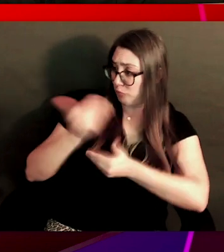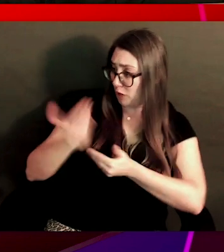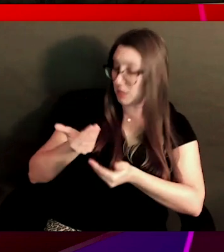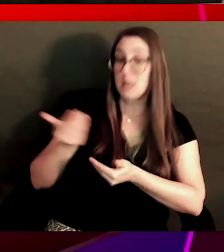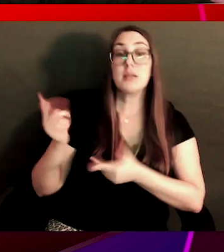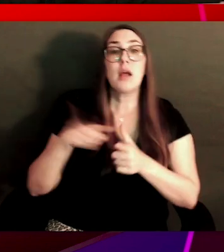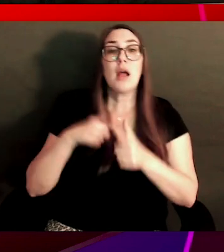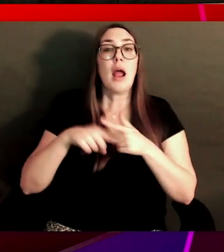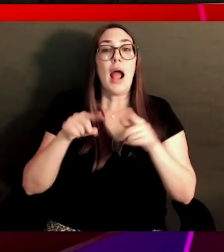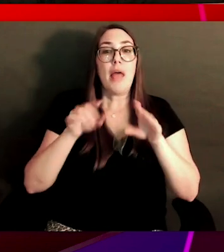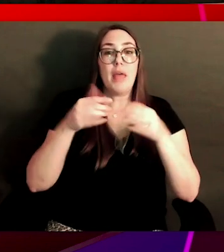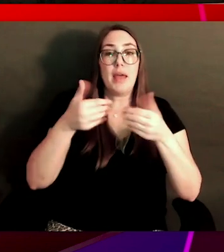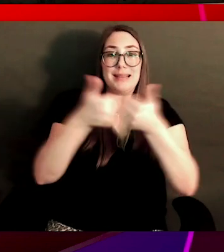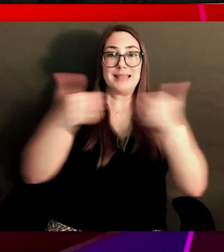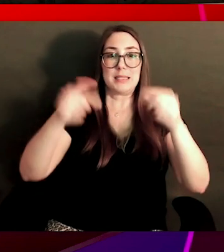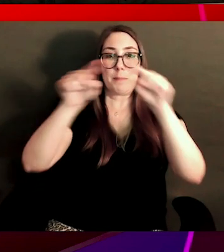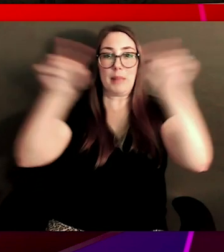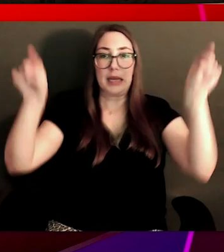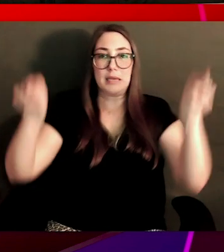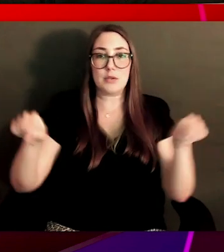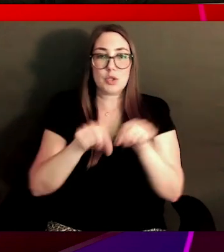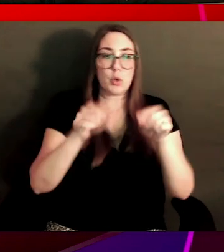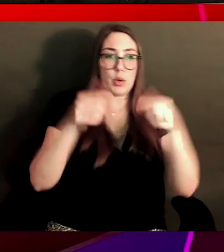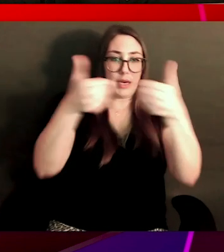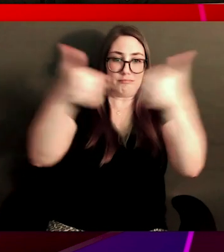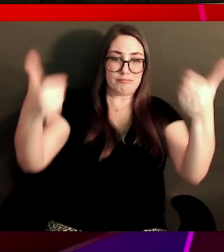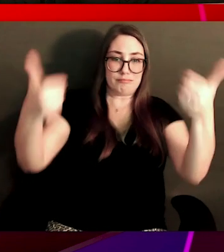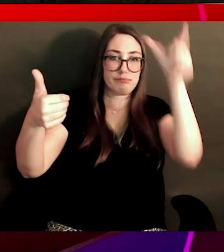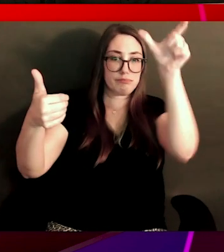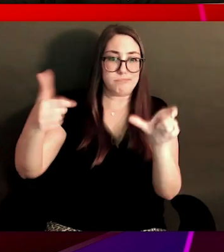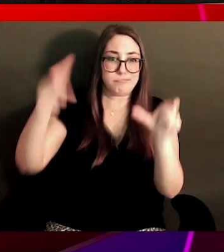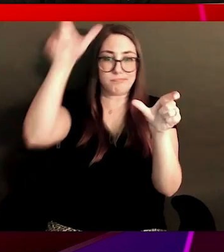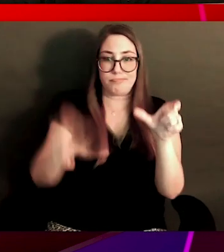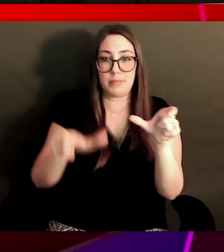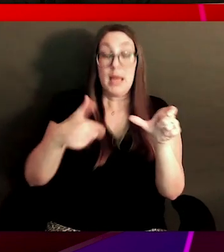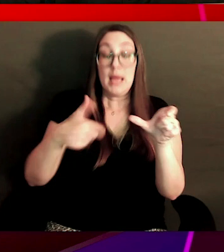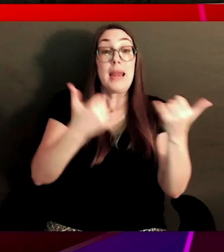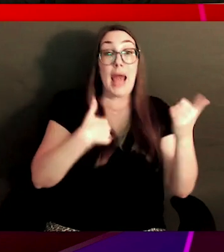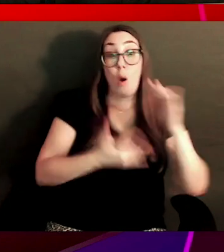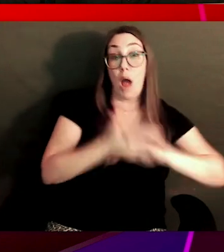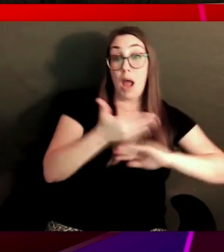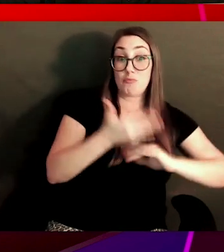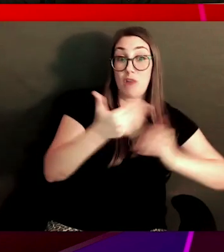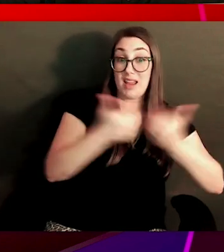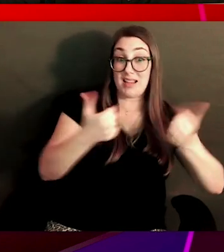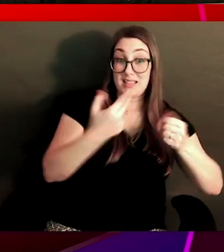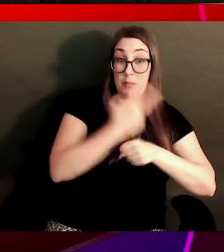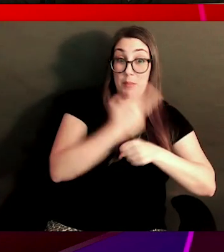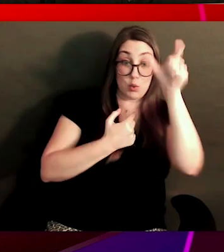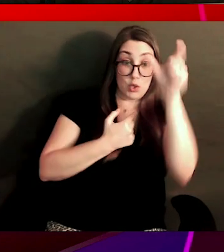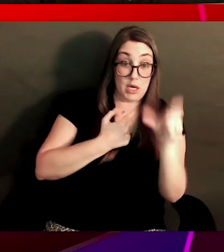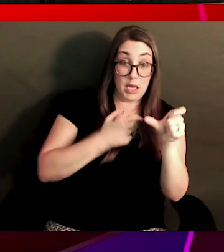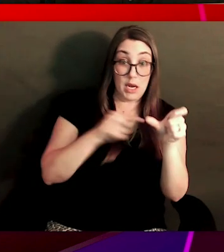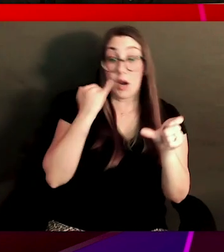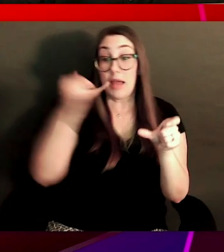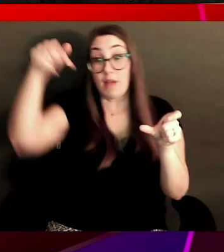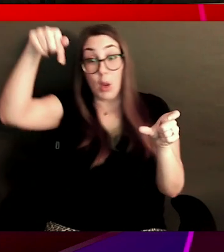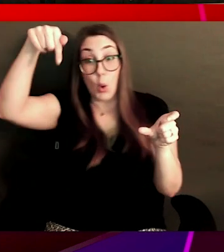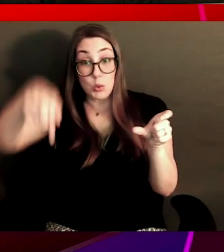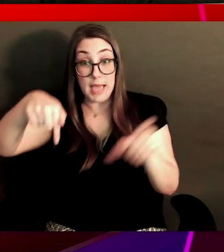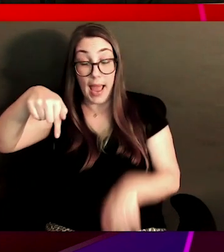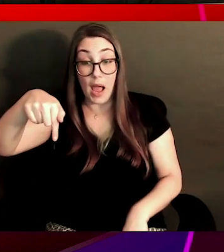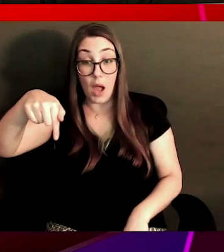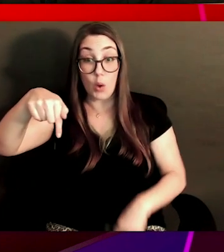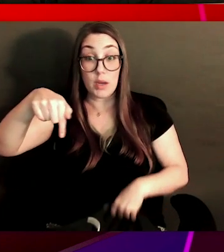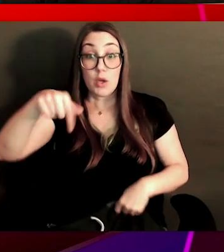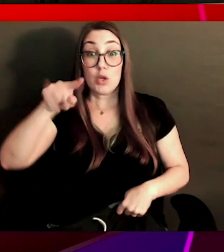split screen here where you can imagine that now I'm running as a separate user in this screen. And if I come down to this tab